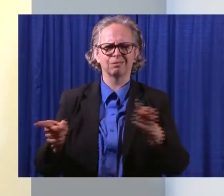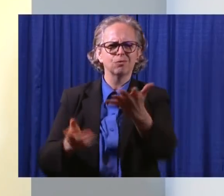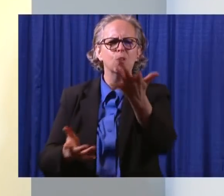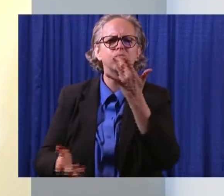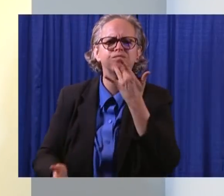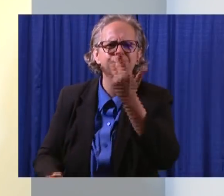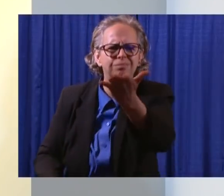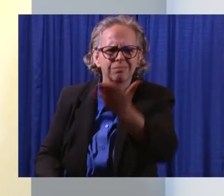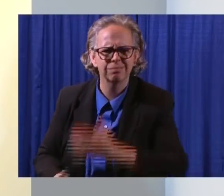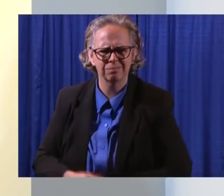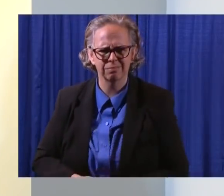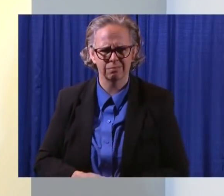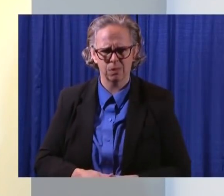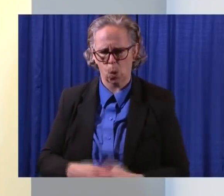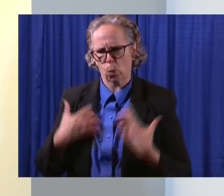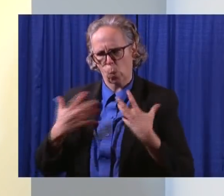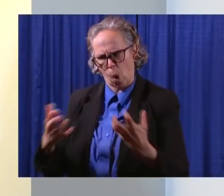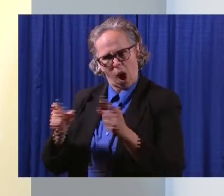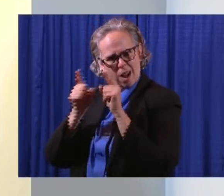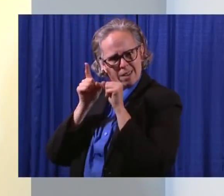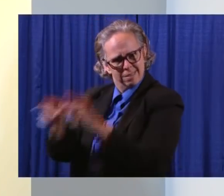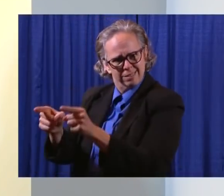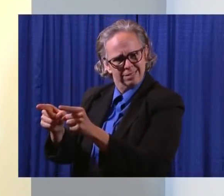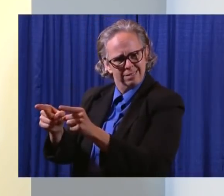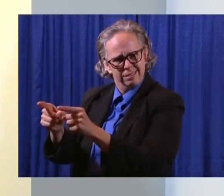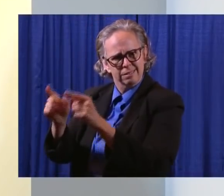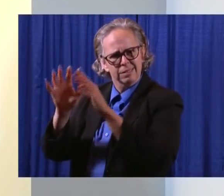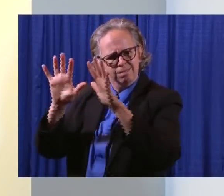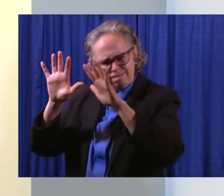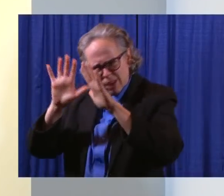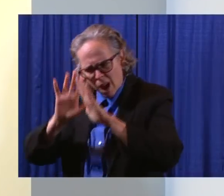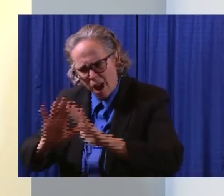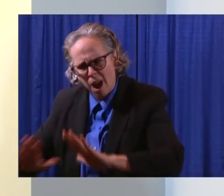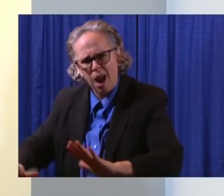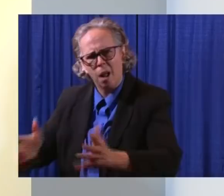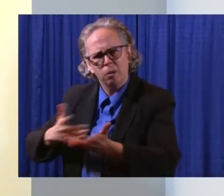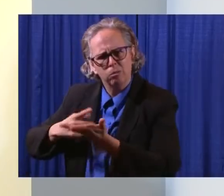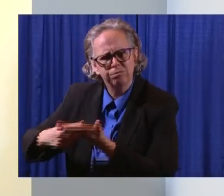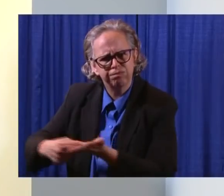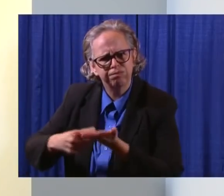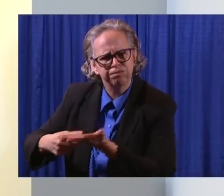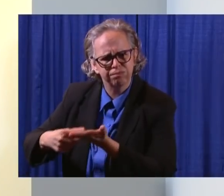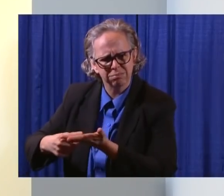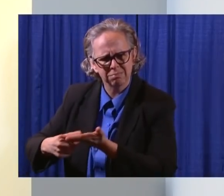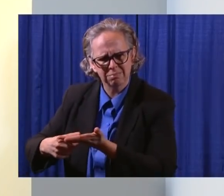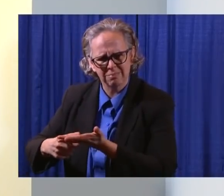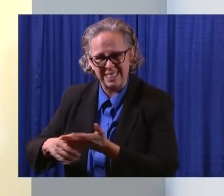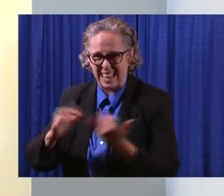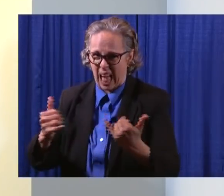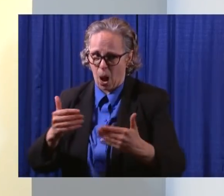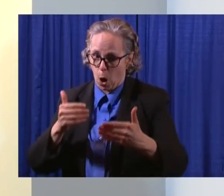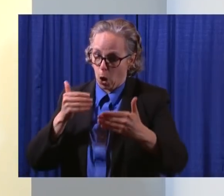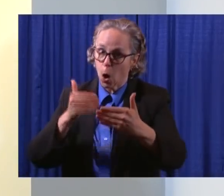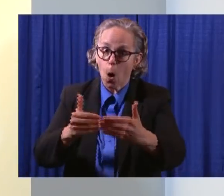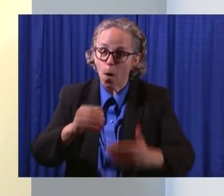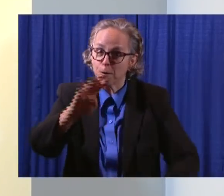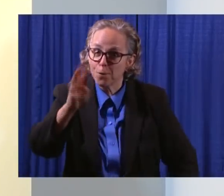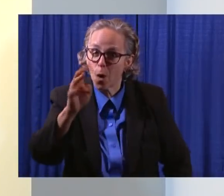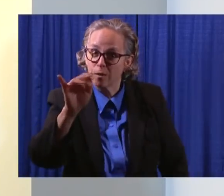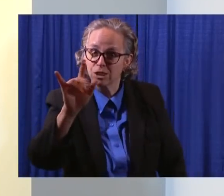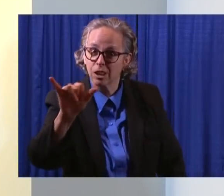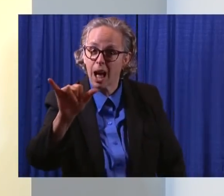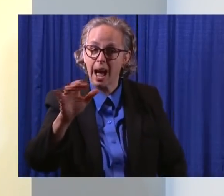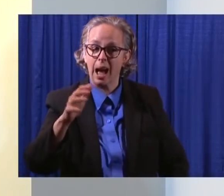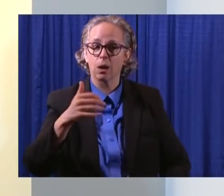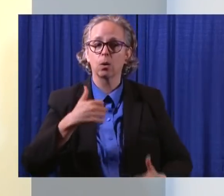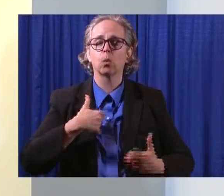through this process. And as we move towards Independence Day, that theme of mutual respect, we